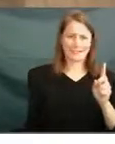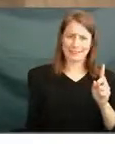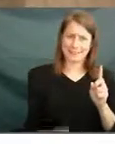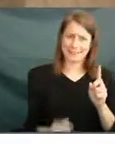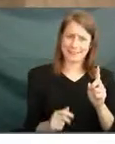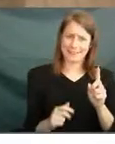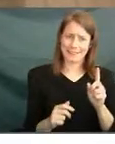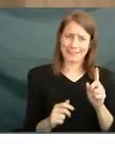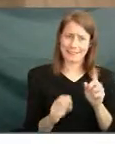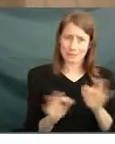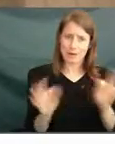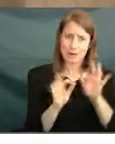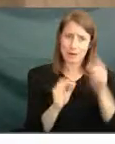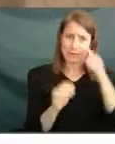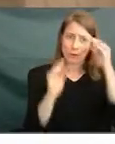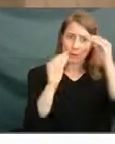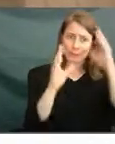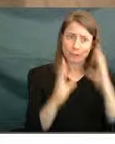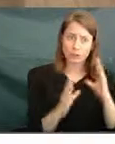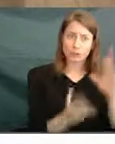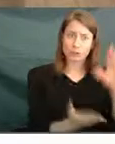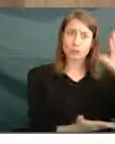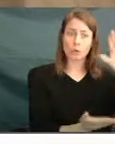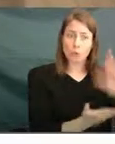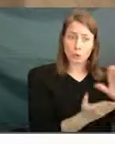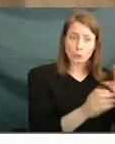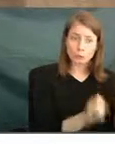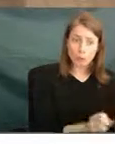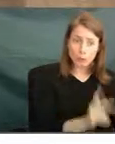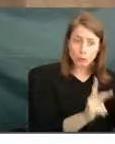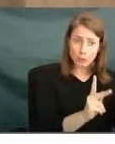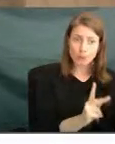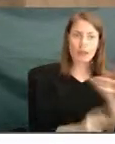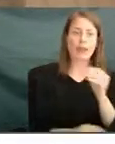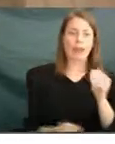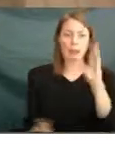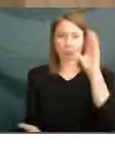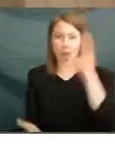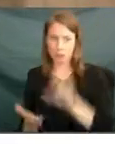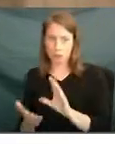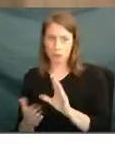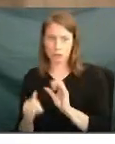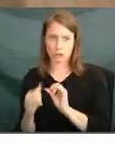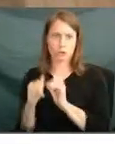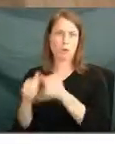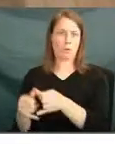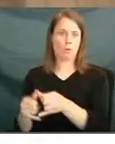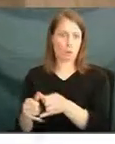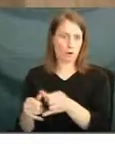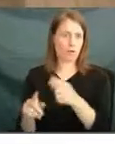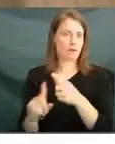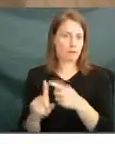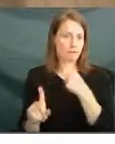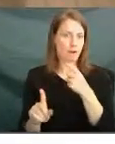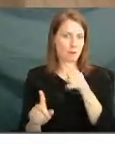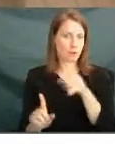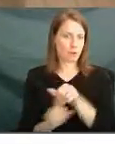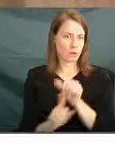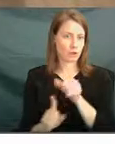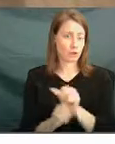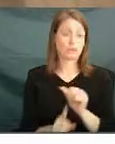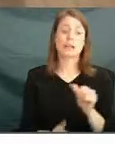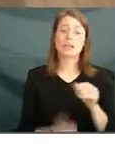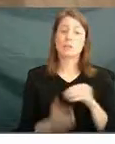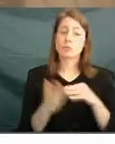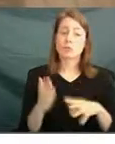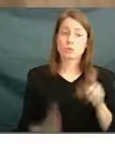and the rewards. The pupils should know that the teachers do not accept it, that